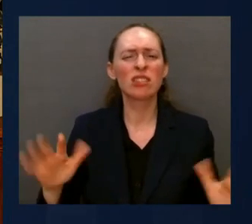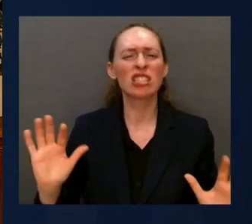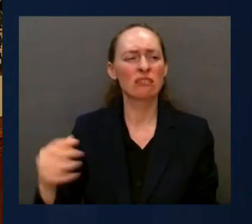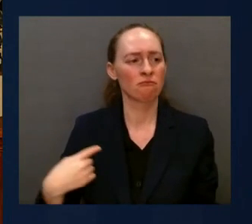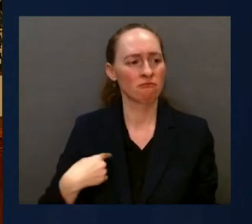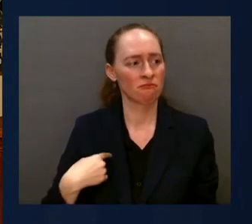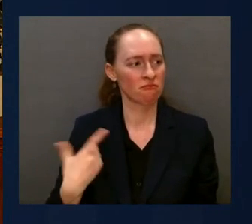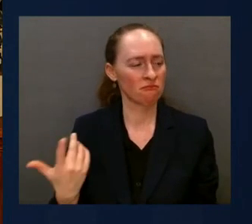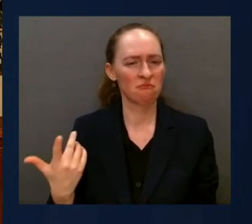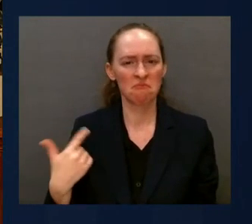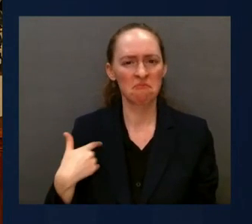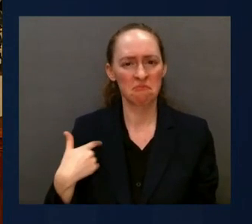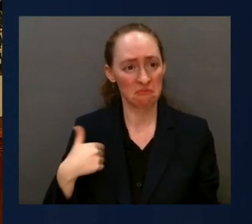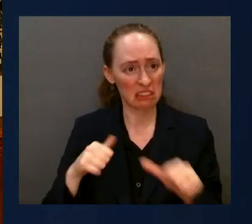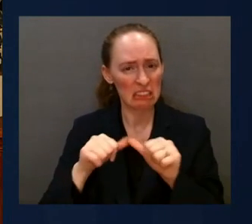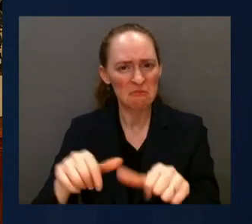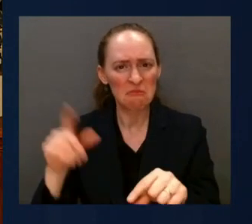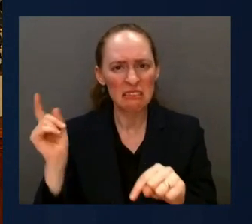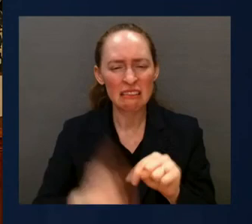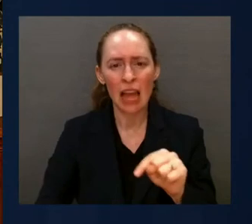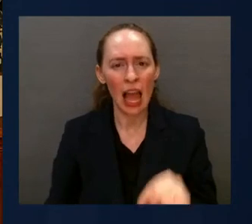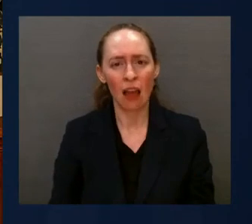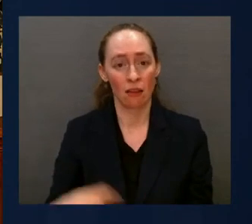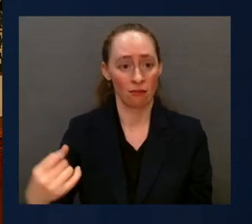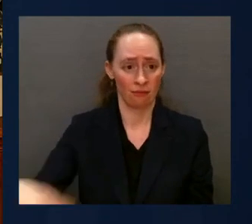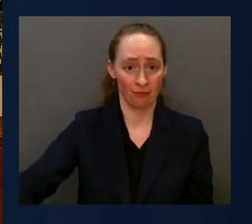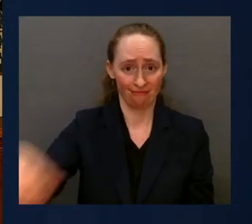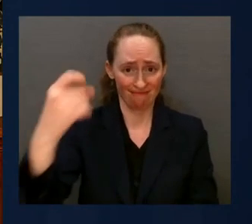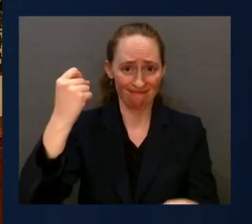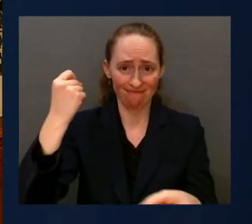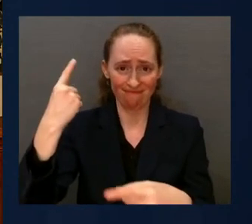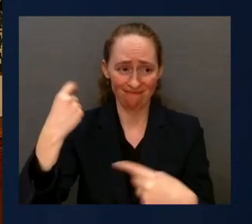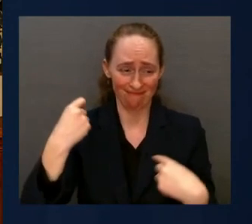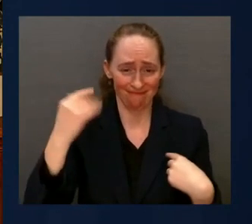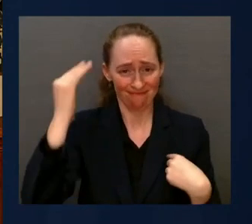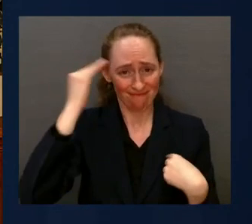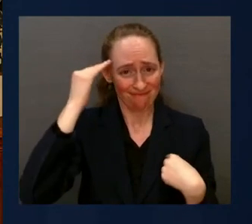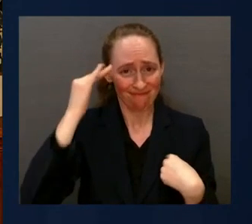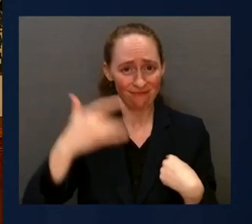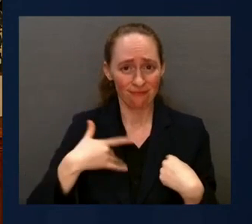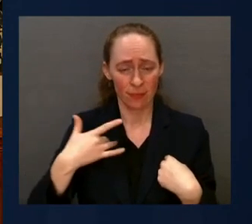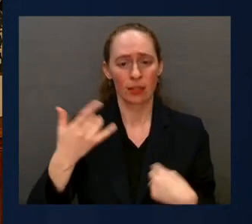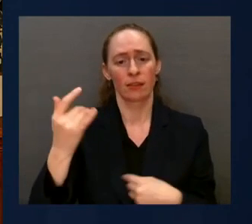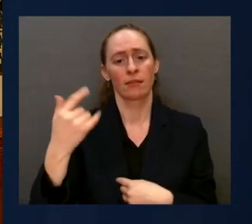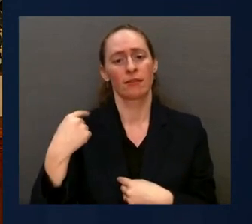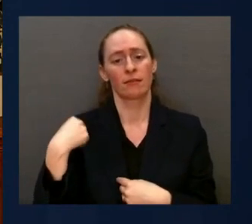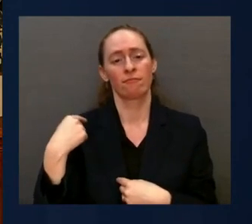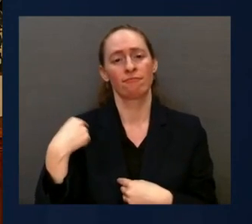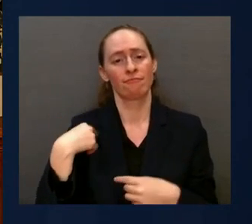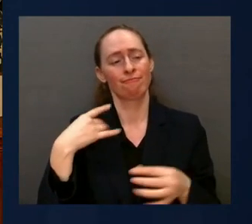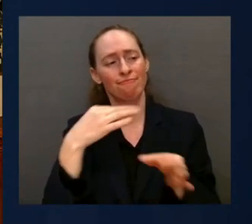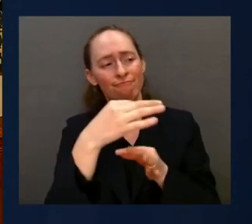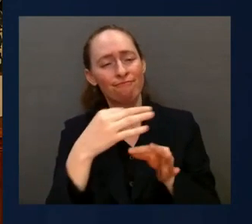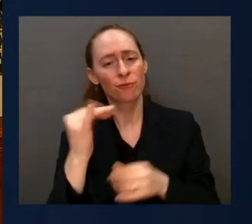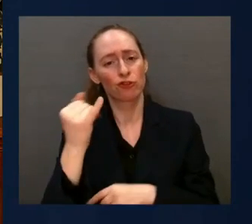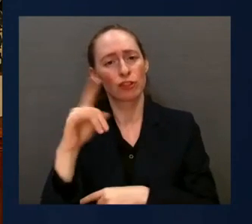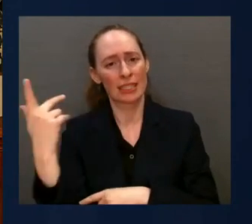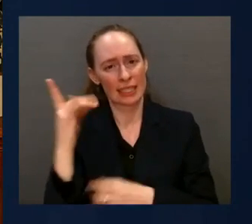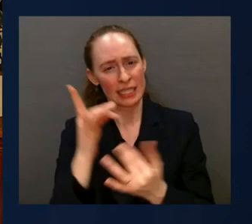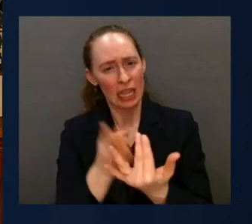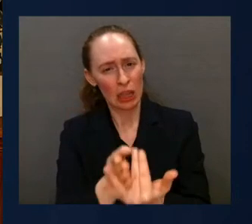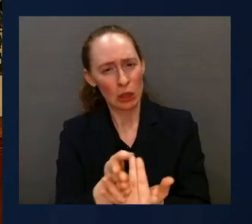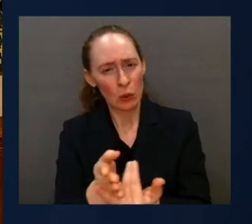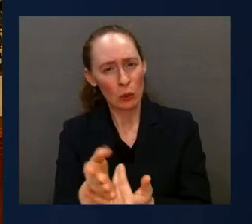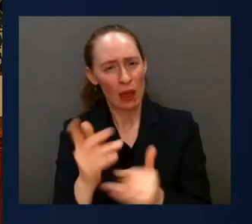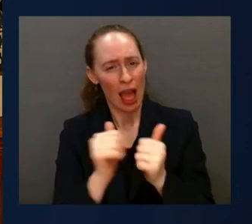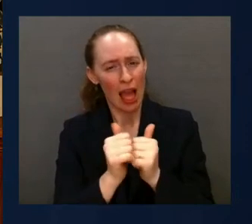journey and how we tried to steal moments of joy where we could with Bo. For them, that glimmer of joy was